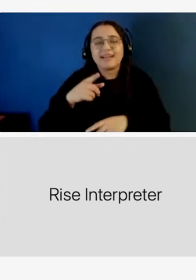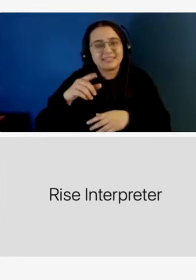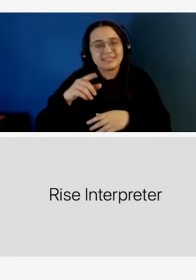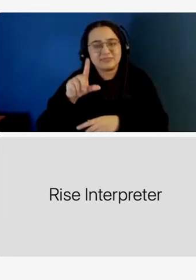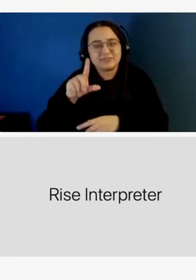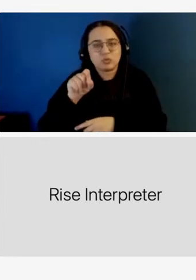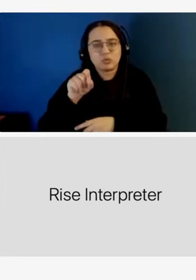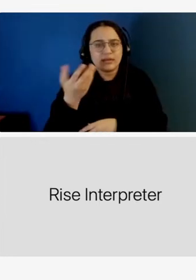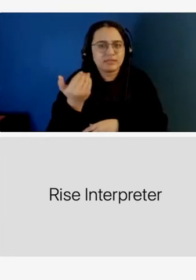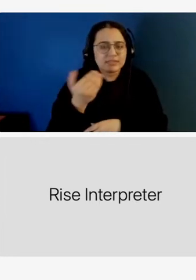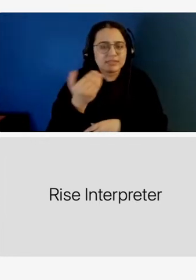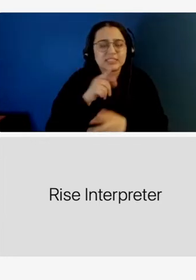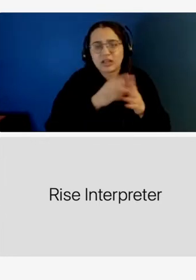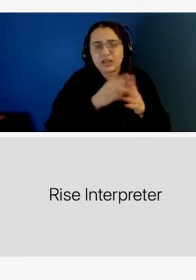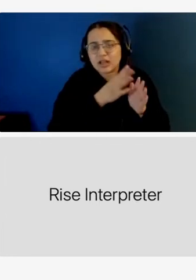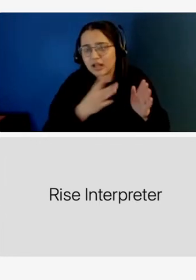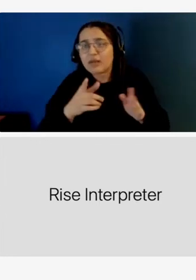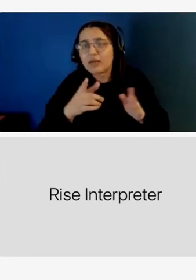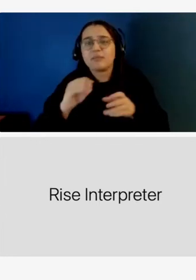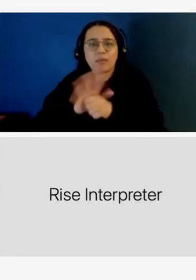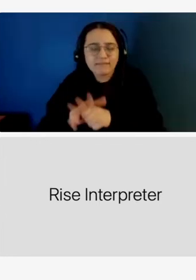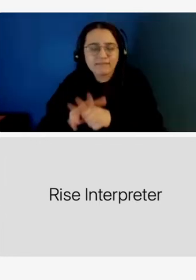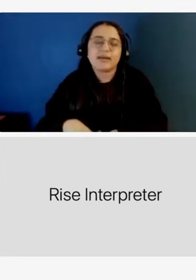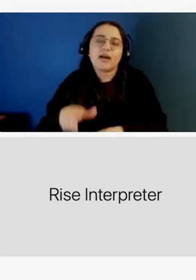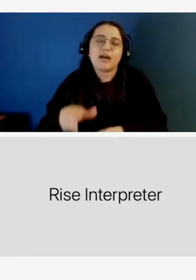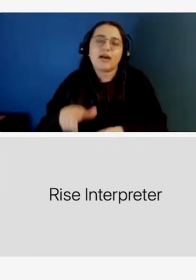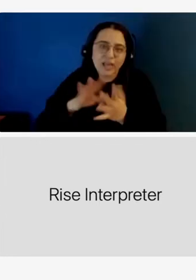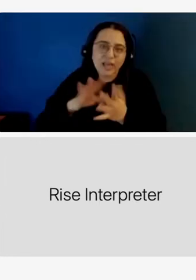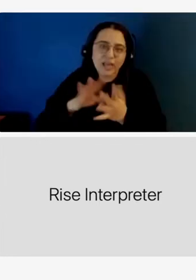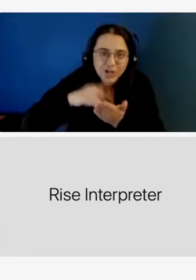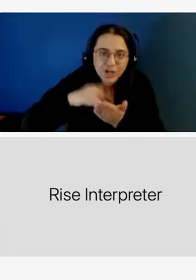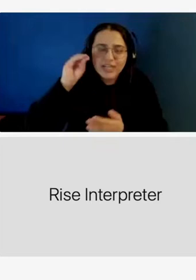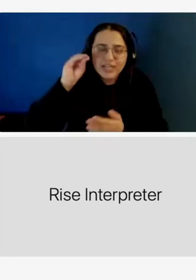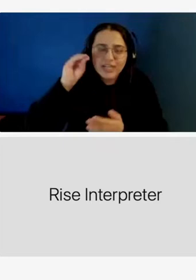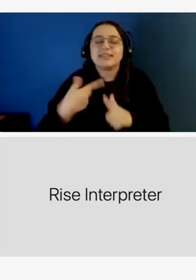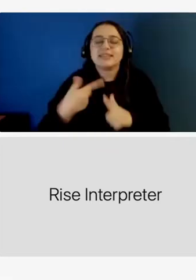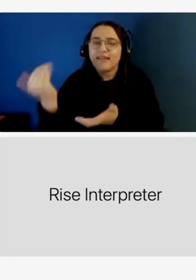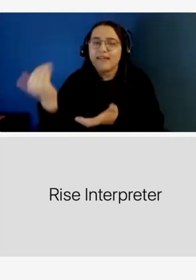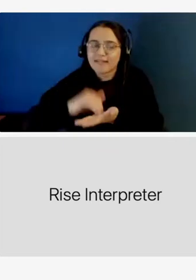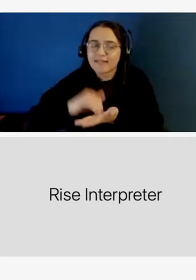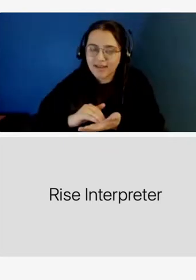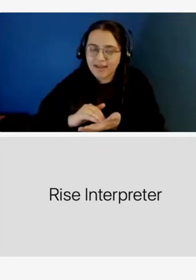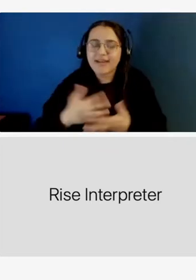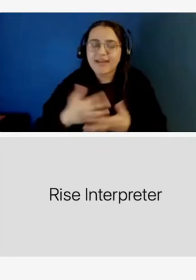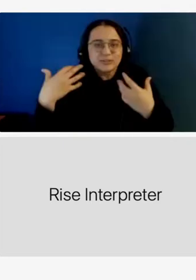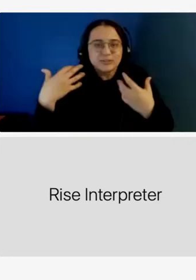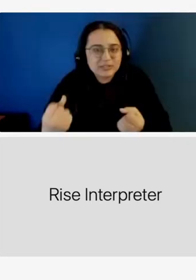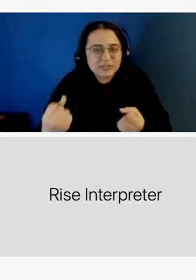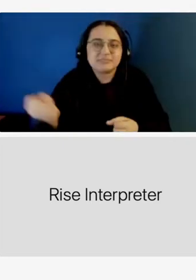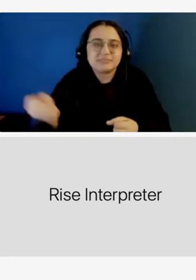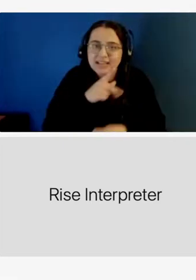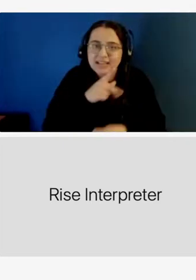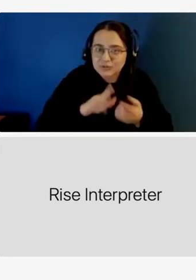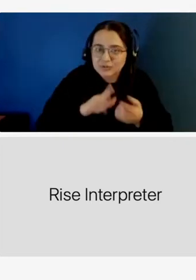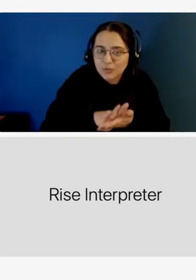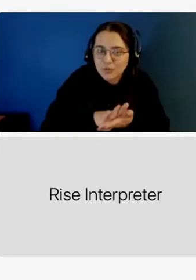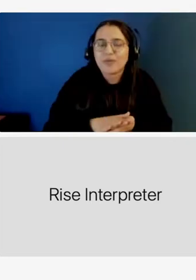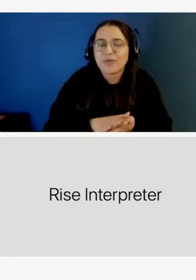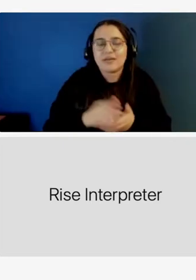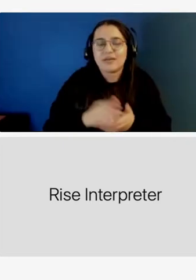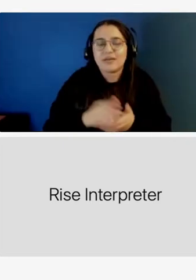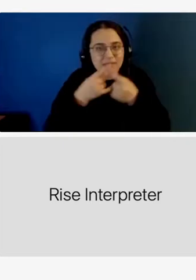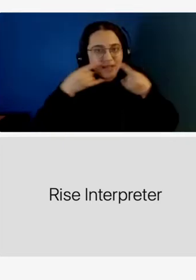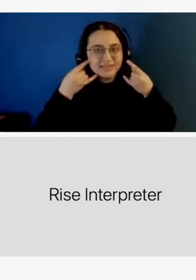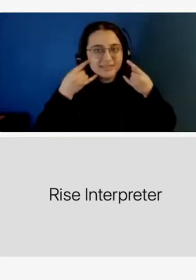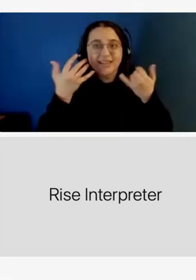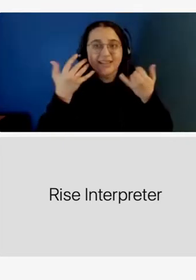year of restrictions last year with gatherings and masks and barriers. And then this year without having a gym has posed its own challenges.